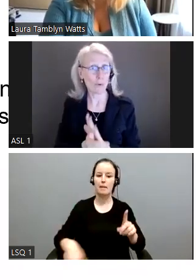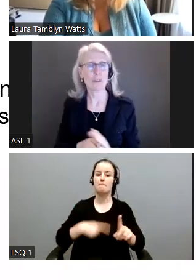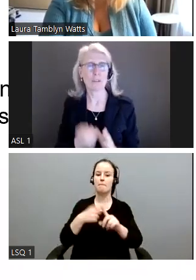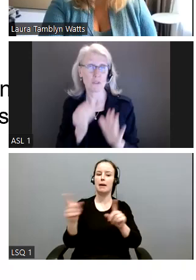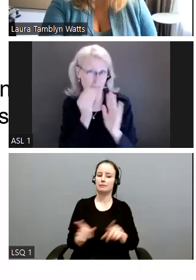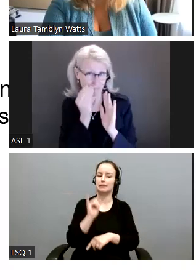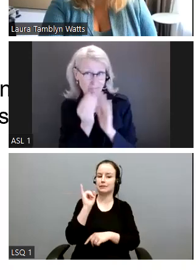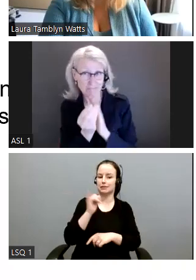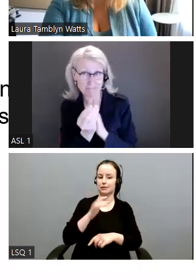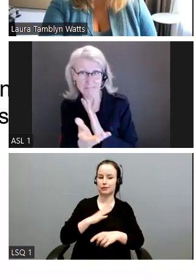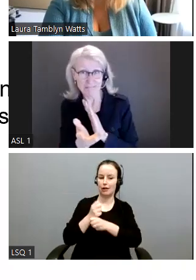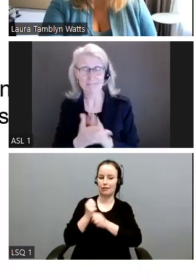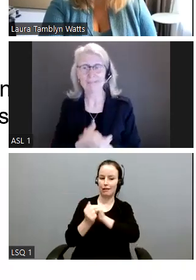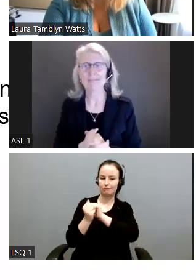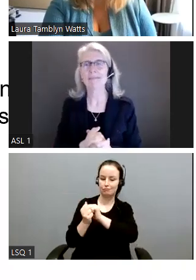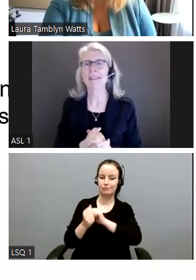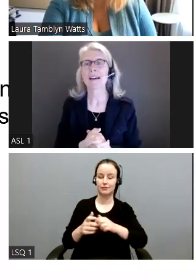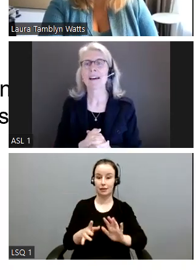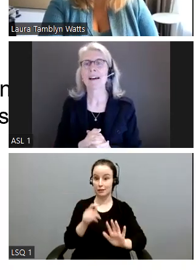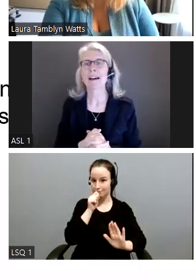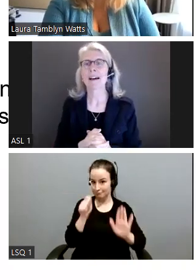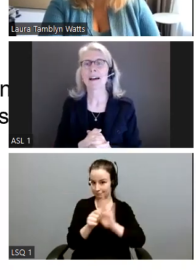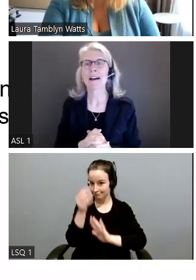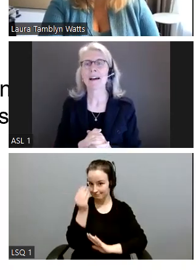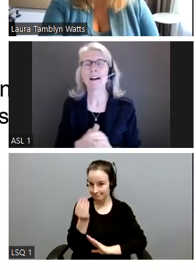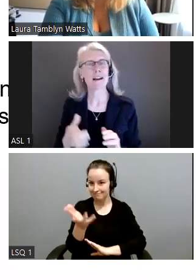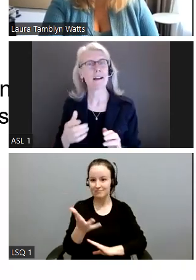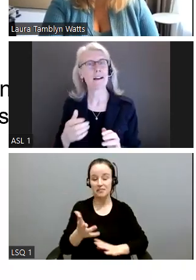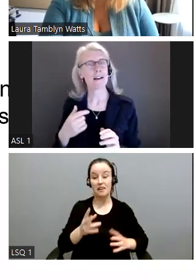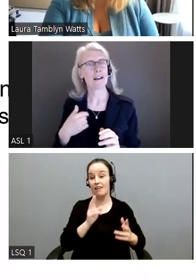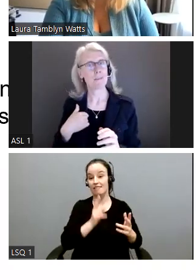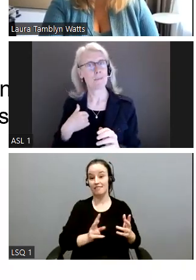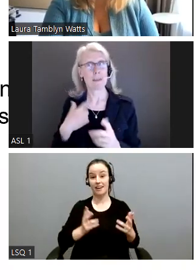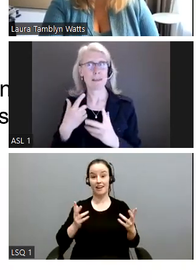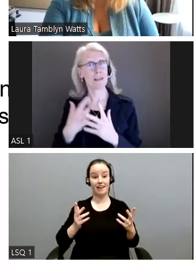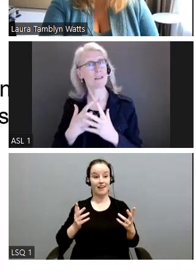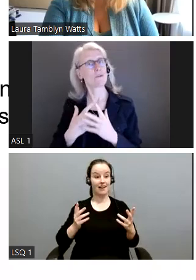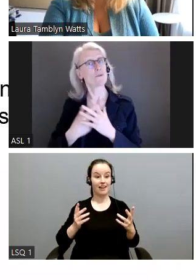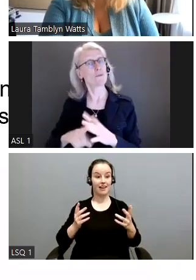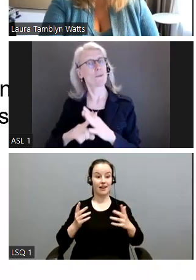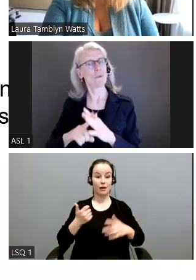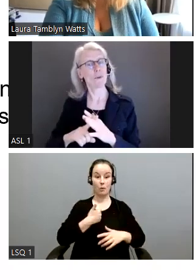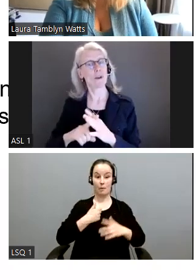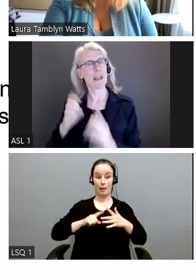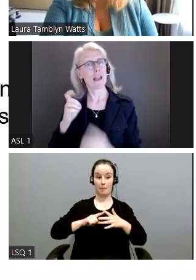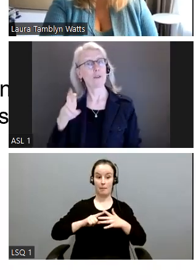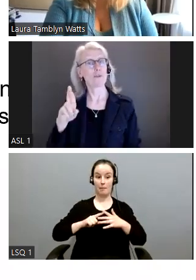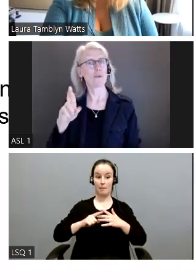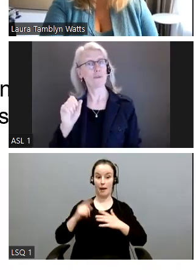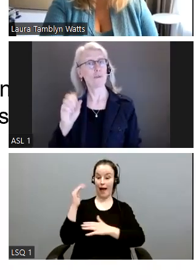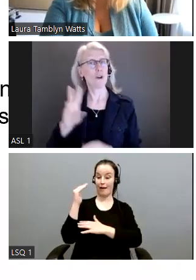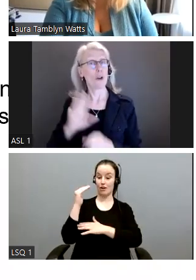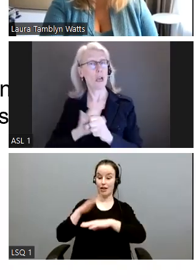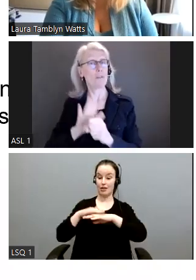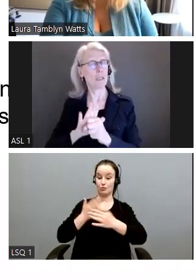secret, I actually didn't start out as an elder law advocate until I met a number of fabulous people,